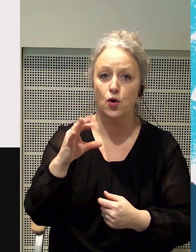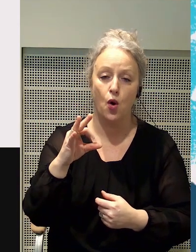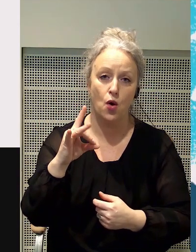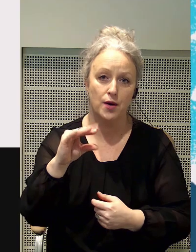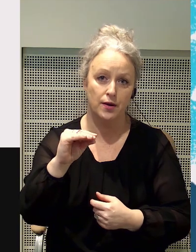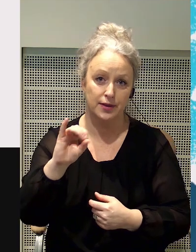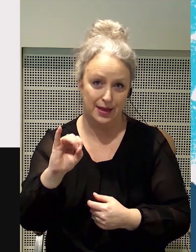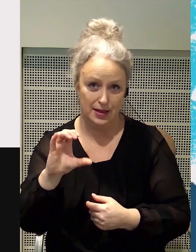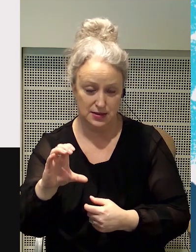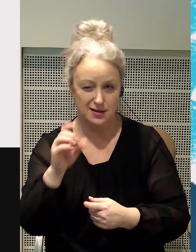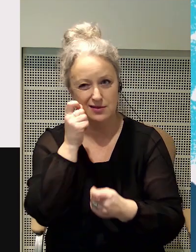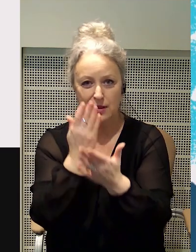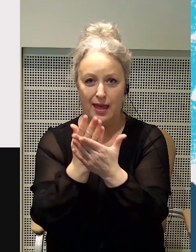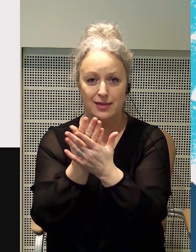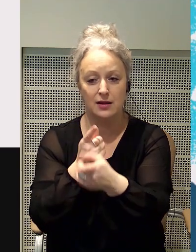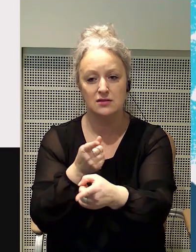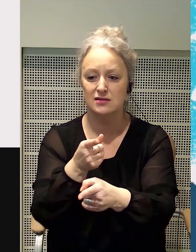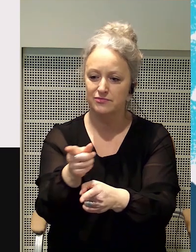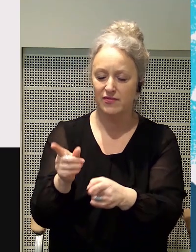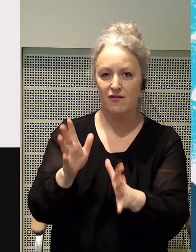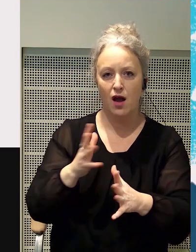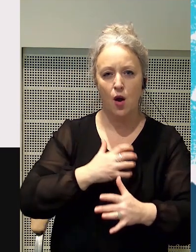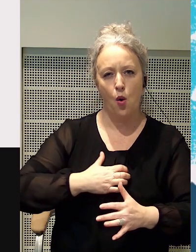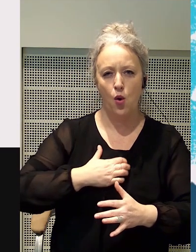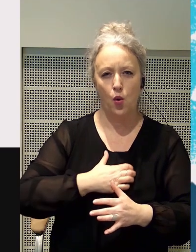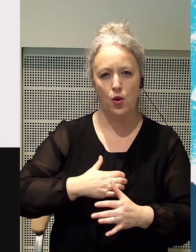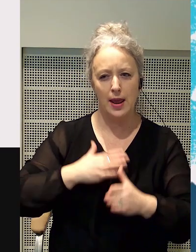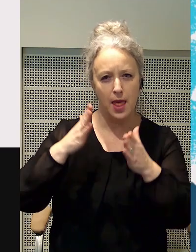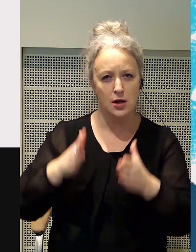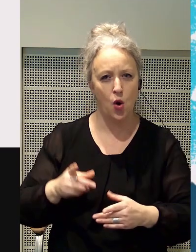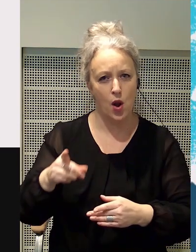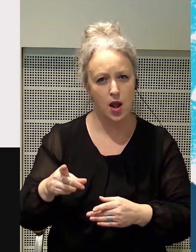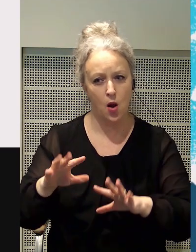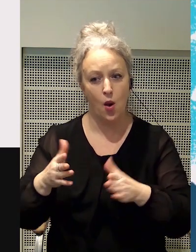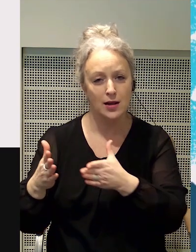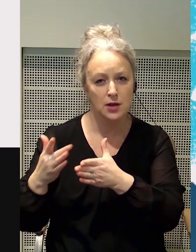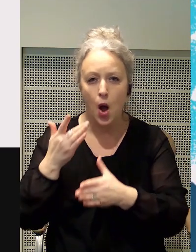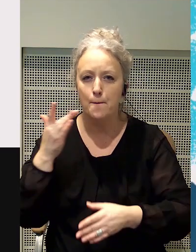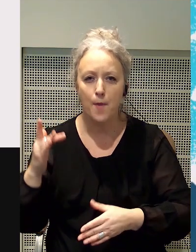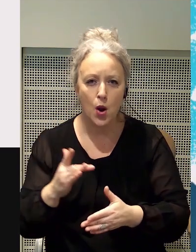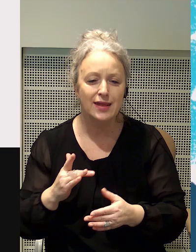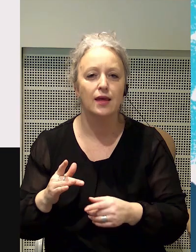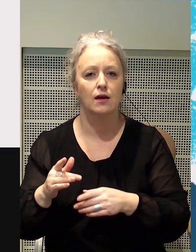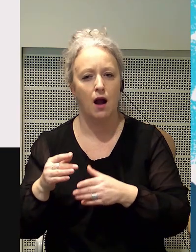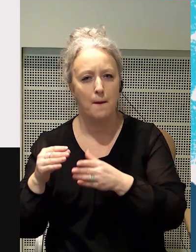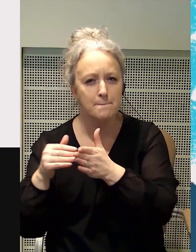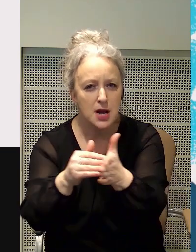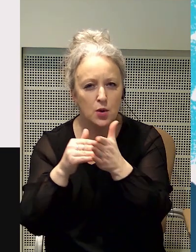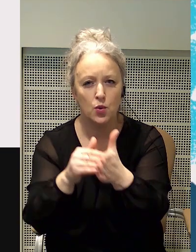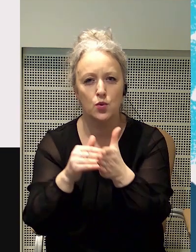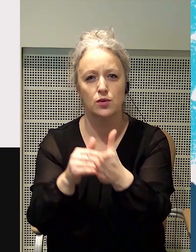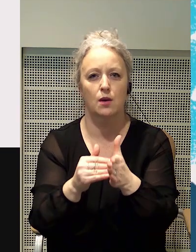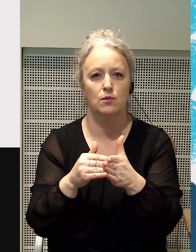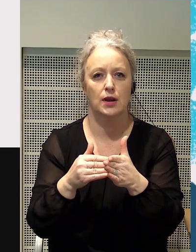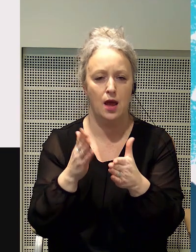policy recommendations. They want to achieve 1,000 new therapies by